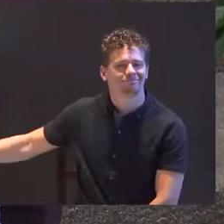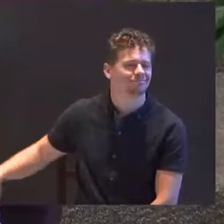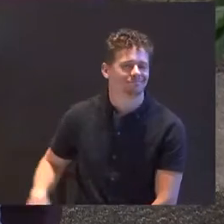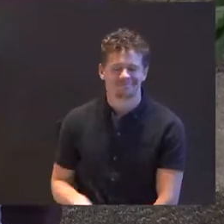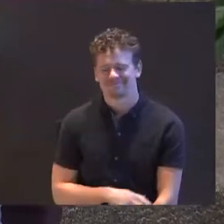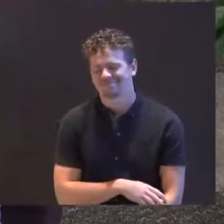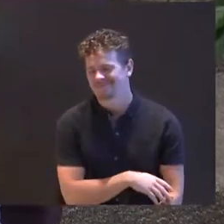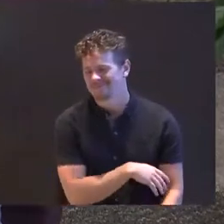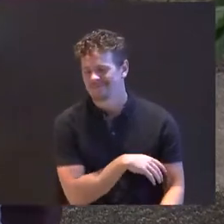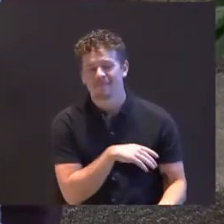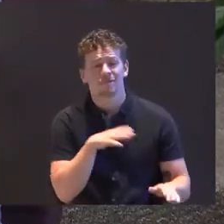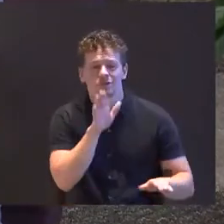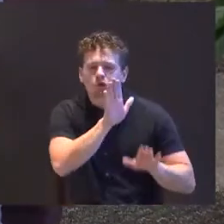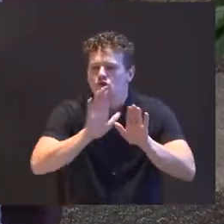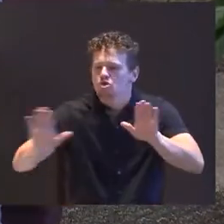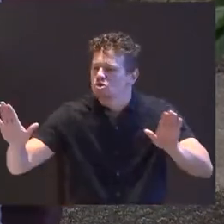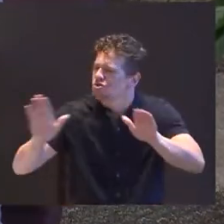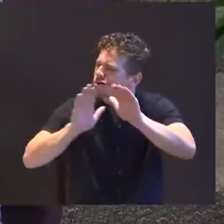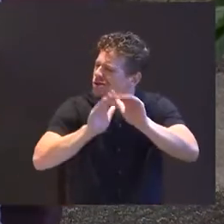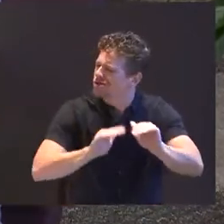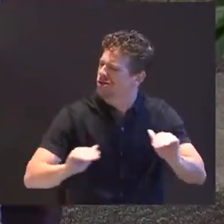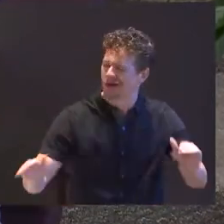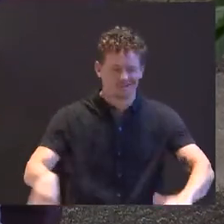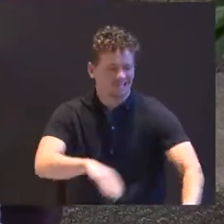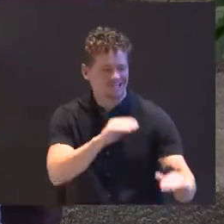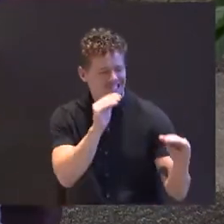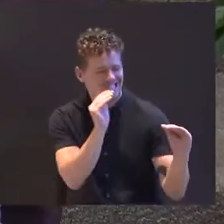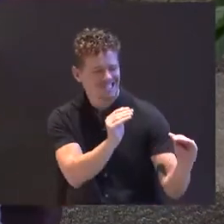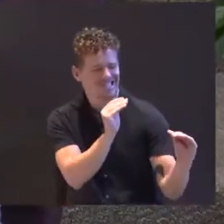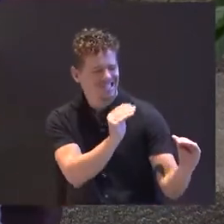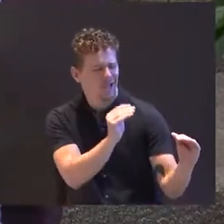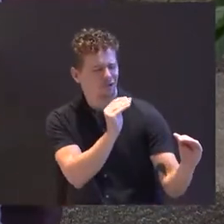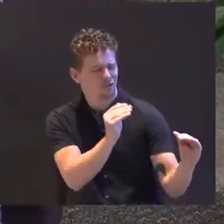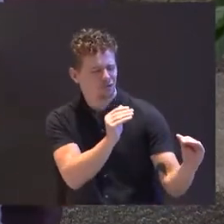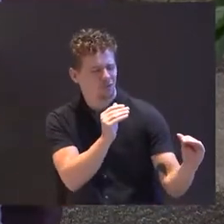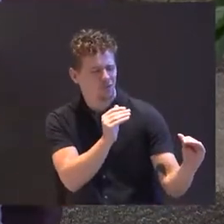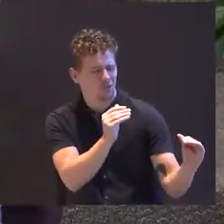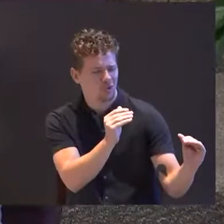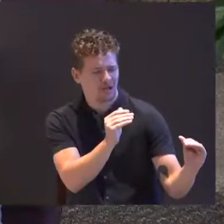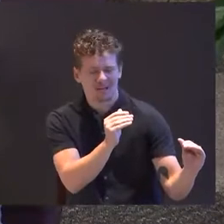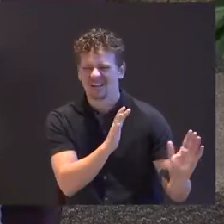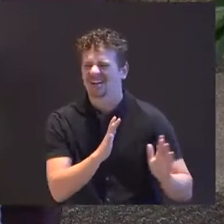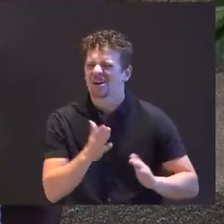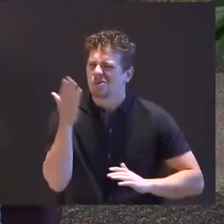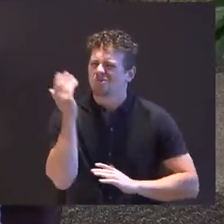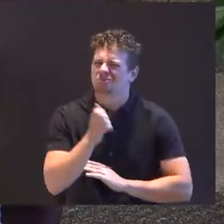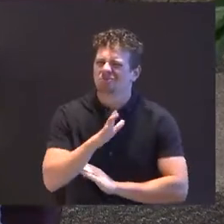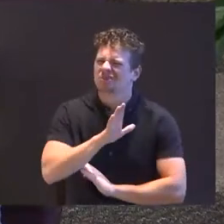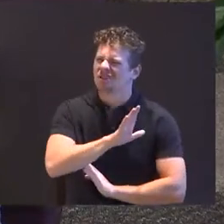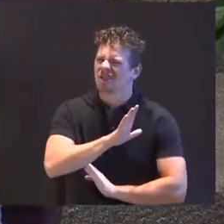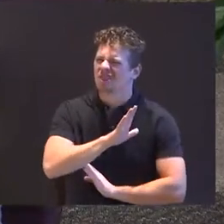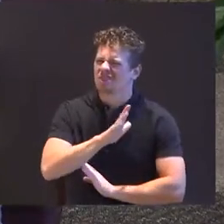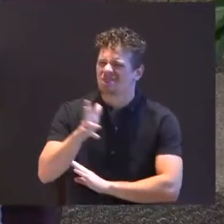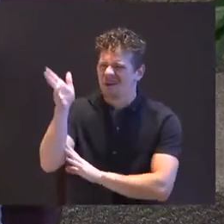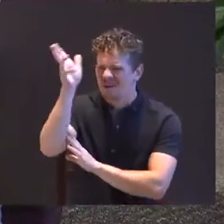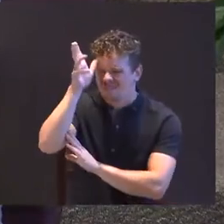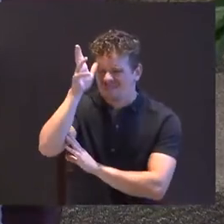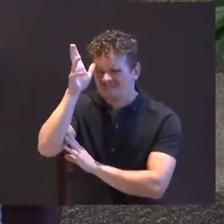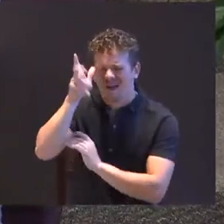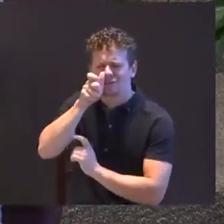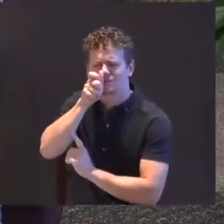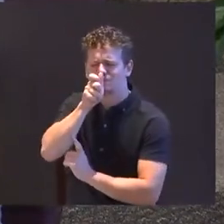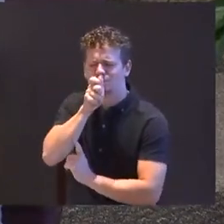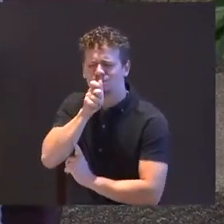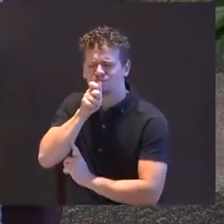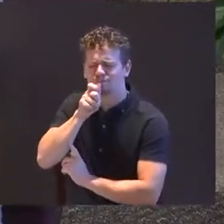Teach your children well, their father's hell did slowly